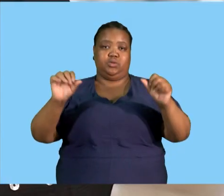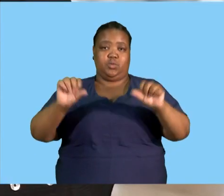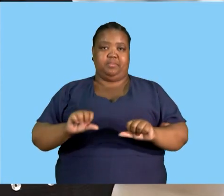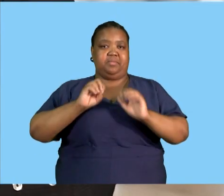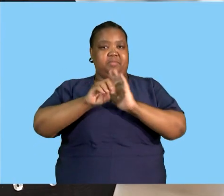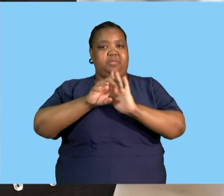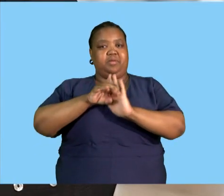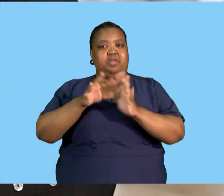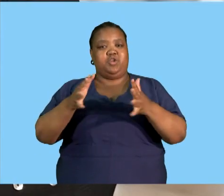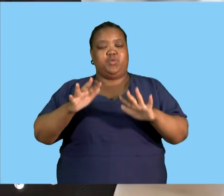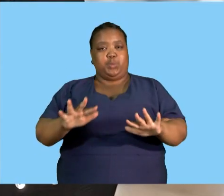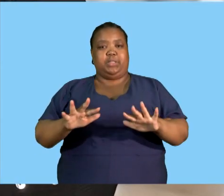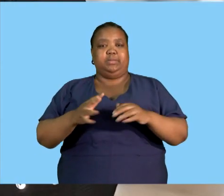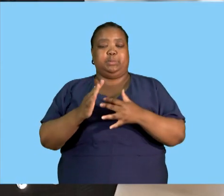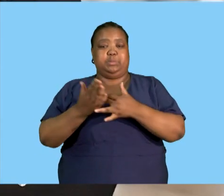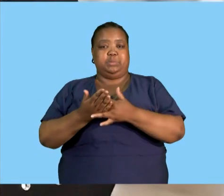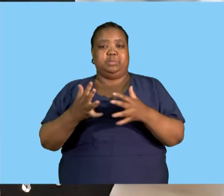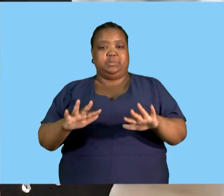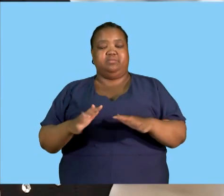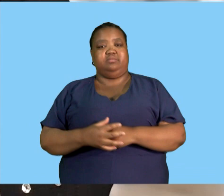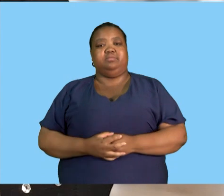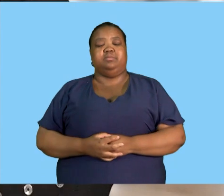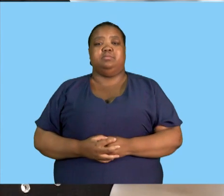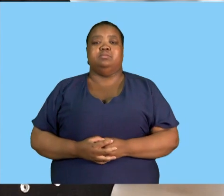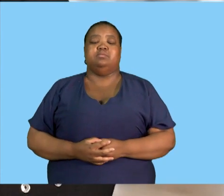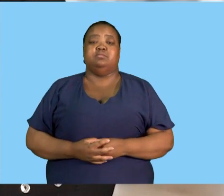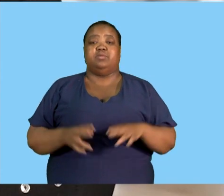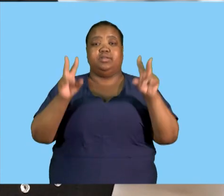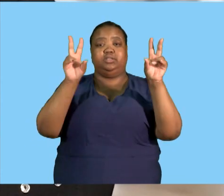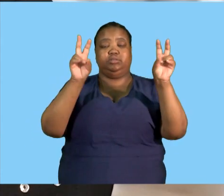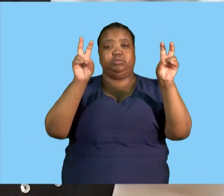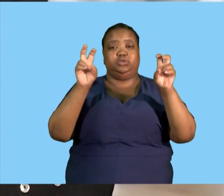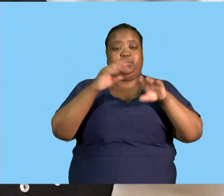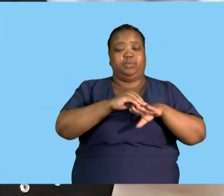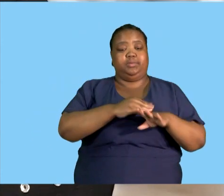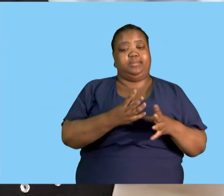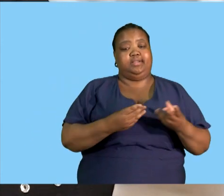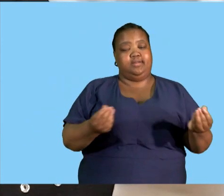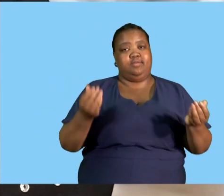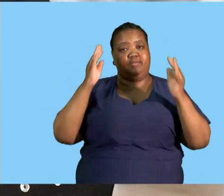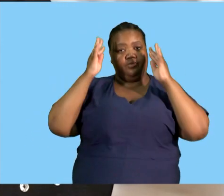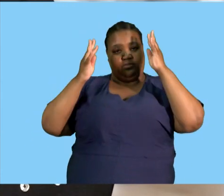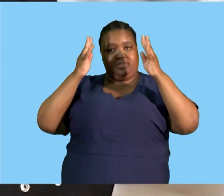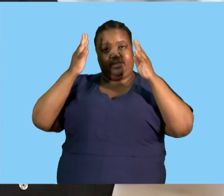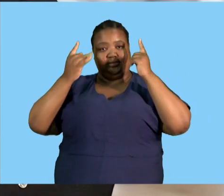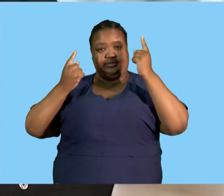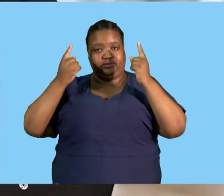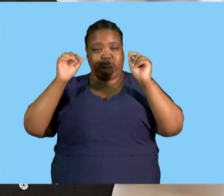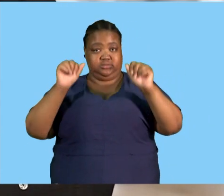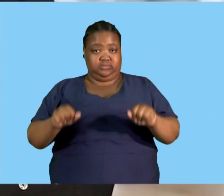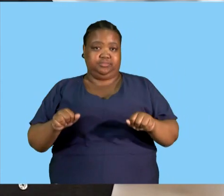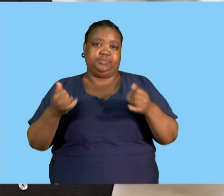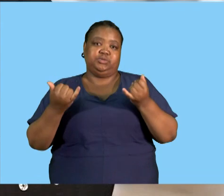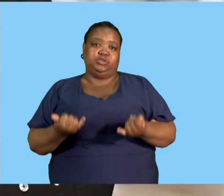Welcome back from our ad break. We are continuing with our lesson under the topic problem solving and creative thinking. So we are doing